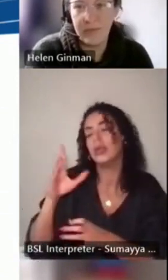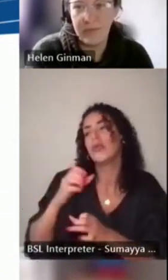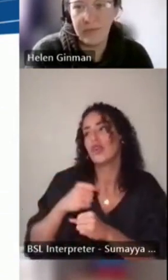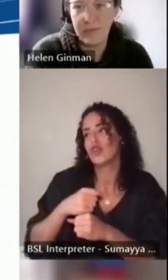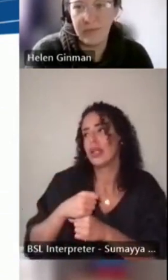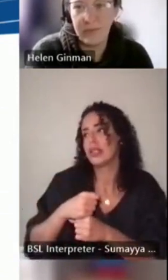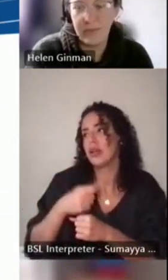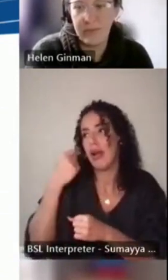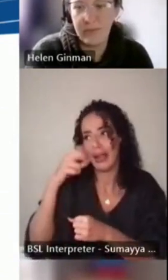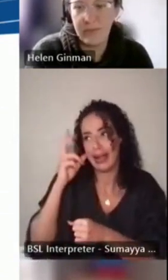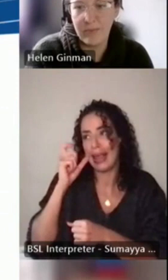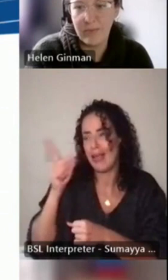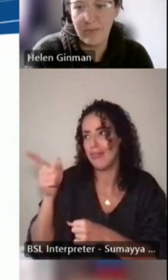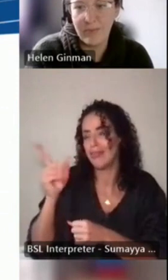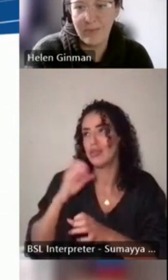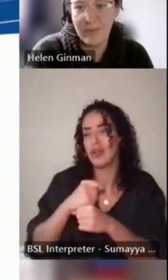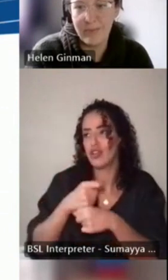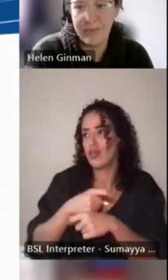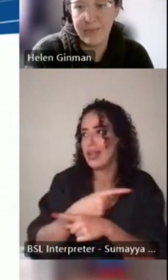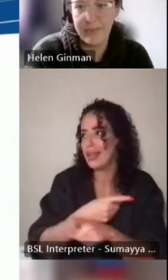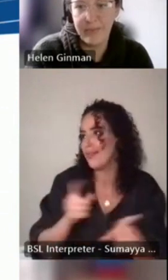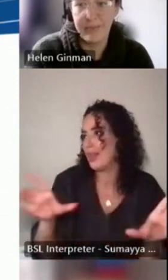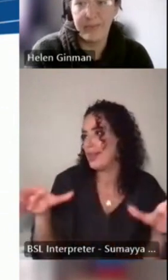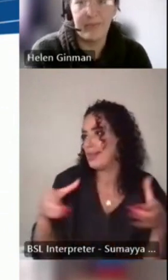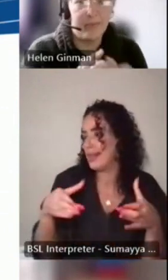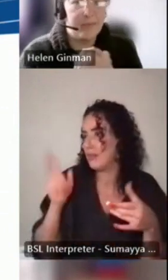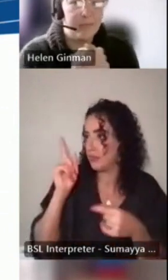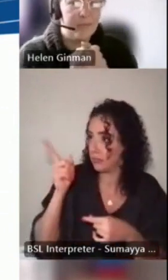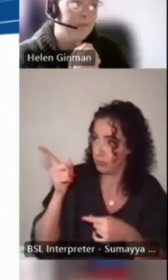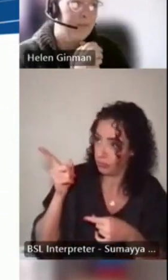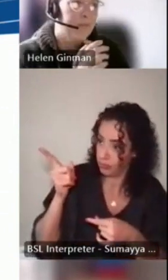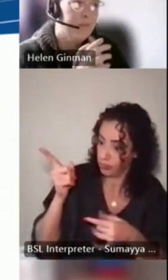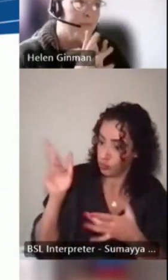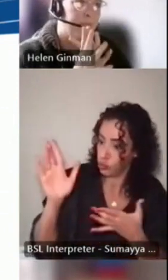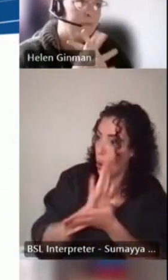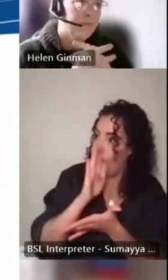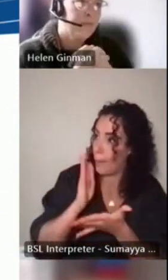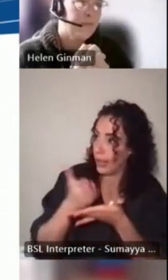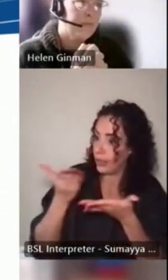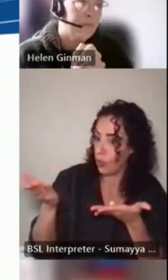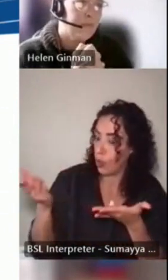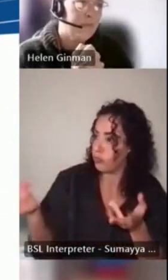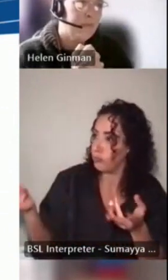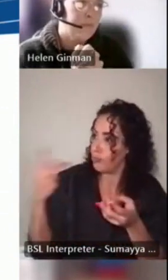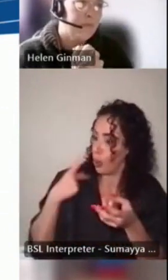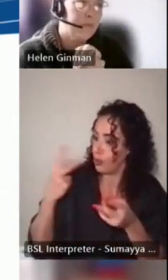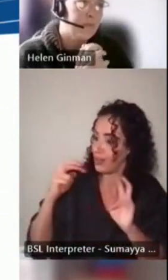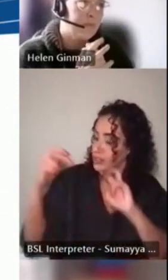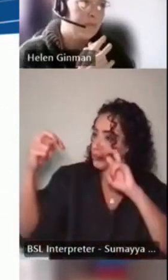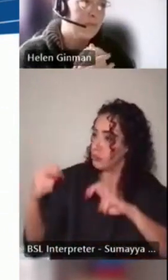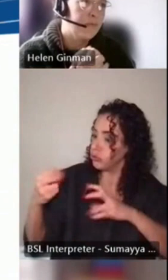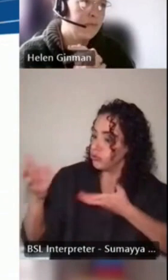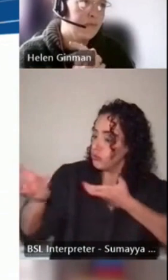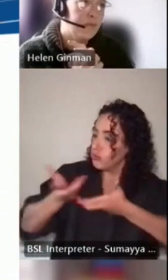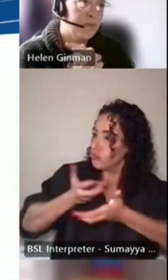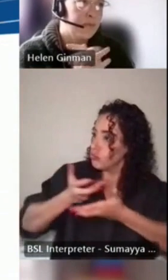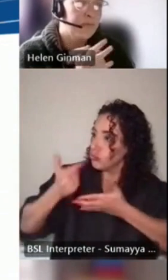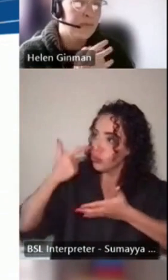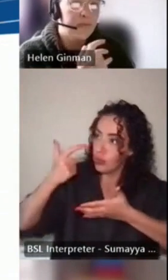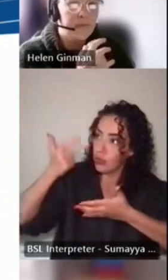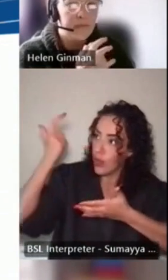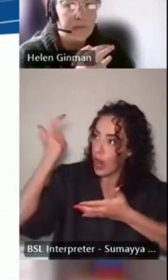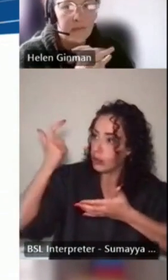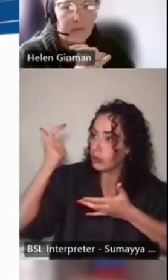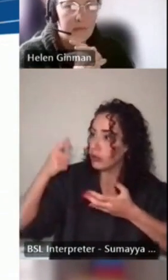I can hear that it's frustrating for the team. Would you be open to sitting down, the two of us, and finding a way